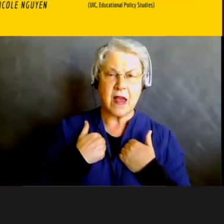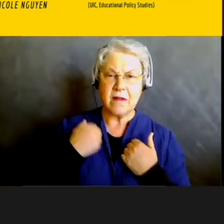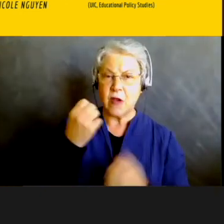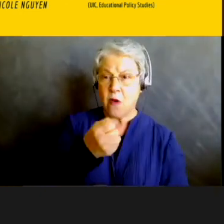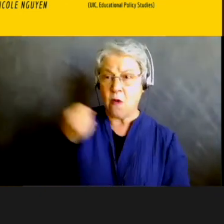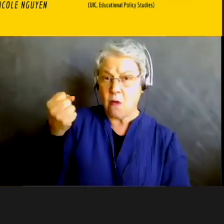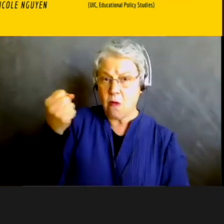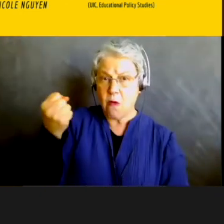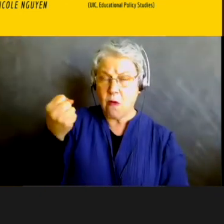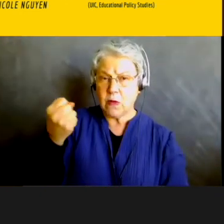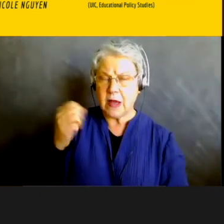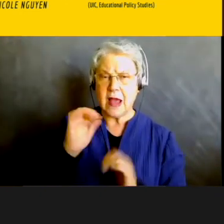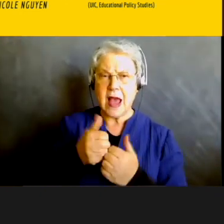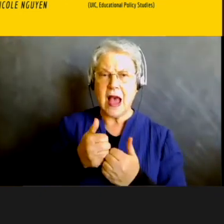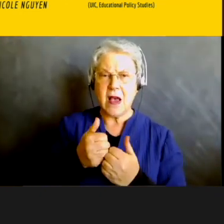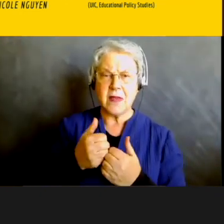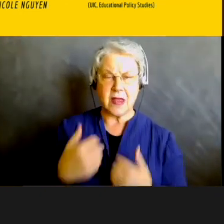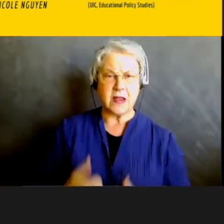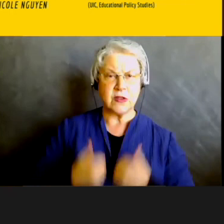havens.